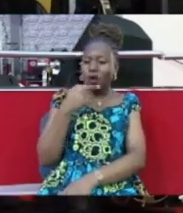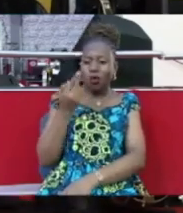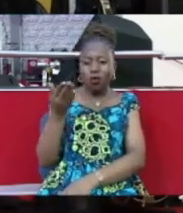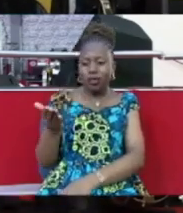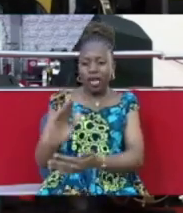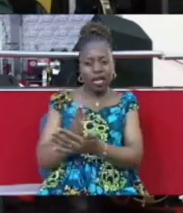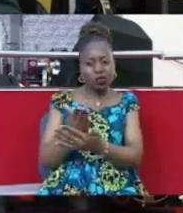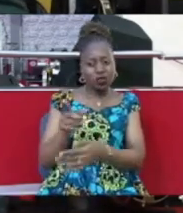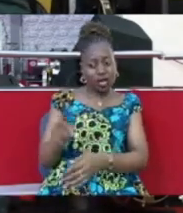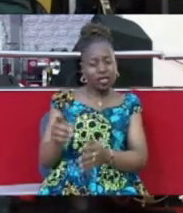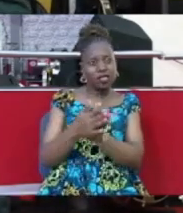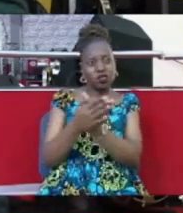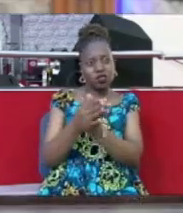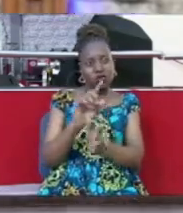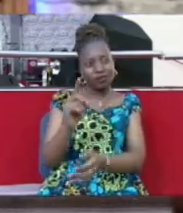Because